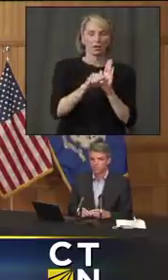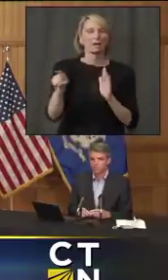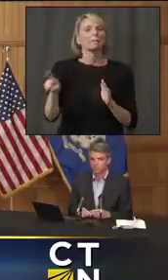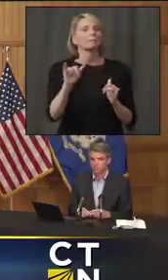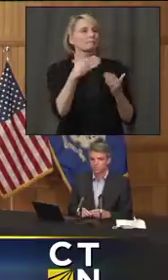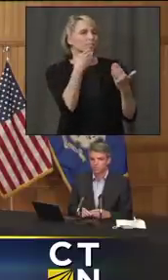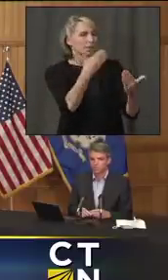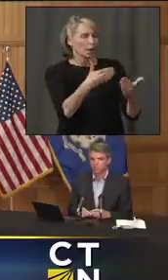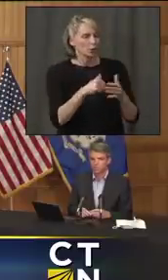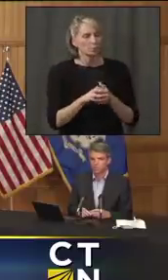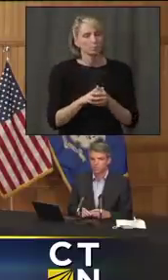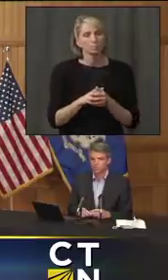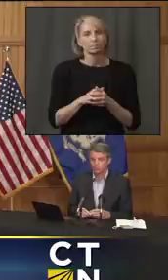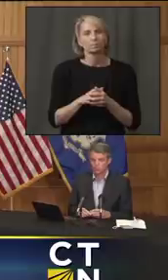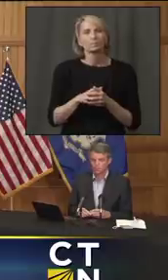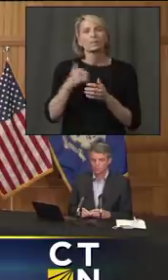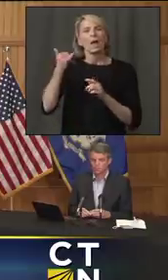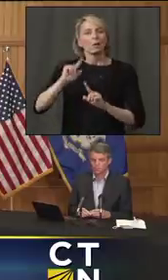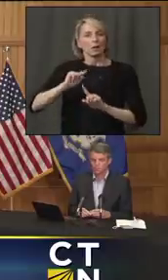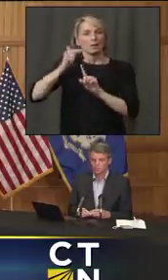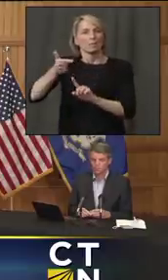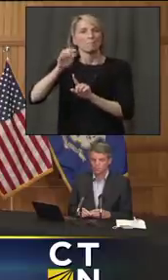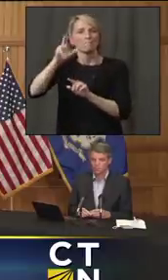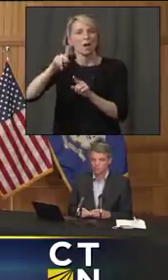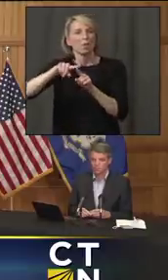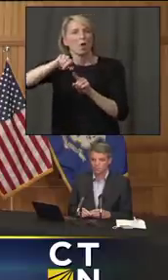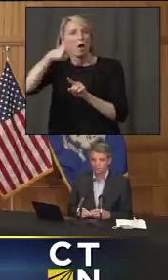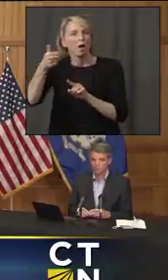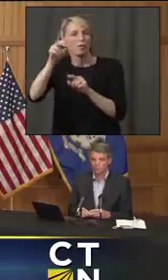Try again with Boseto Media.